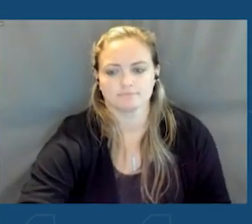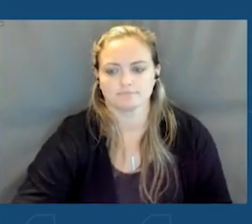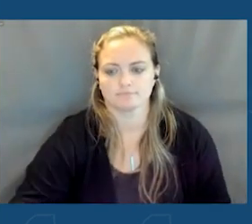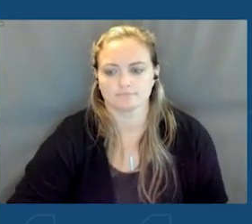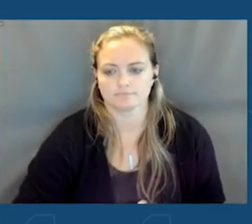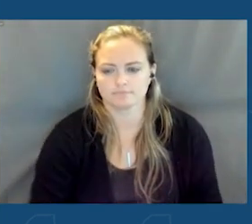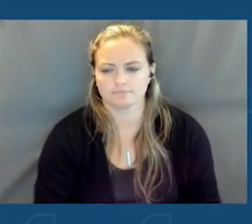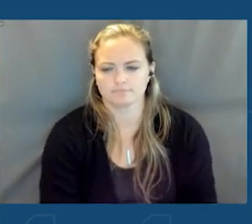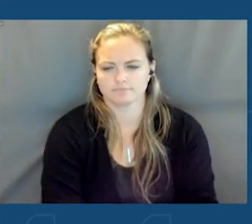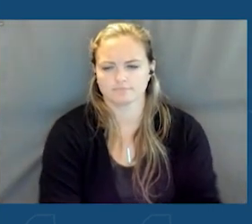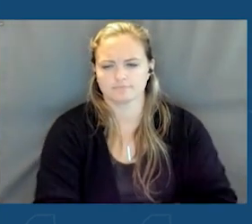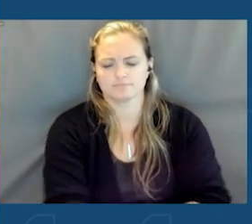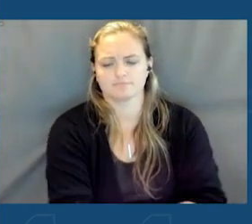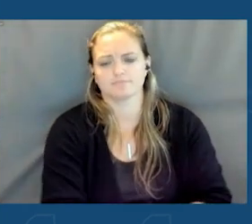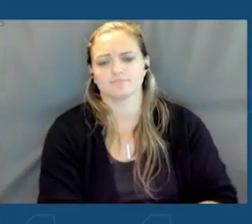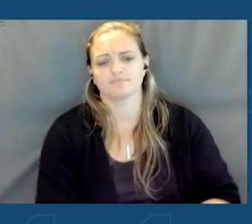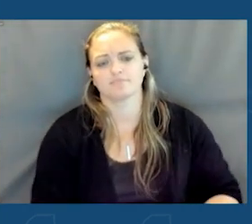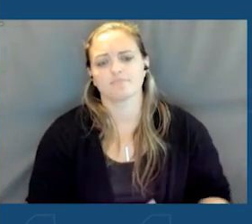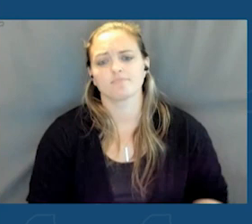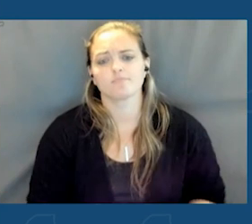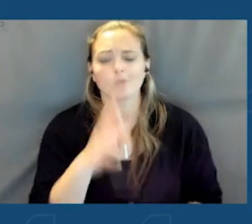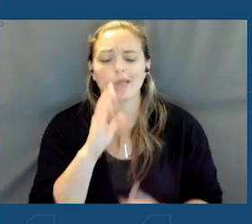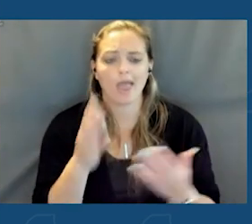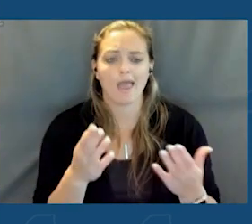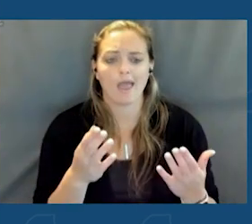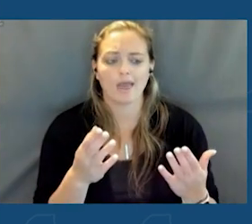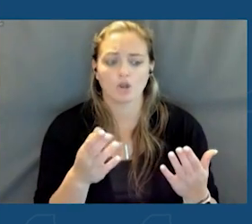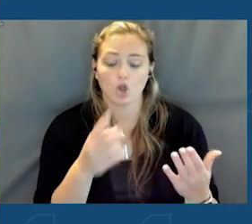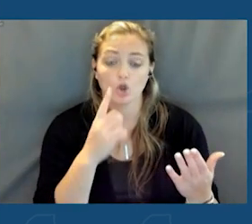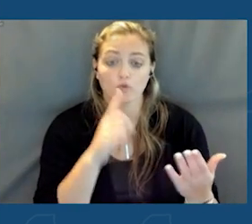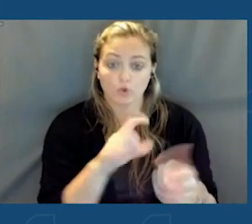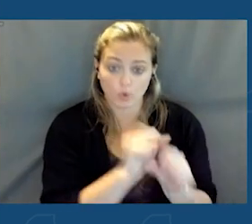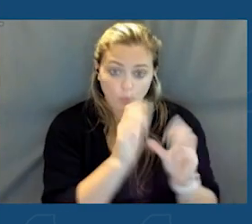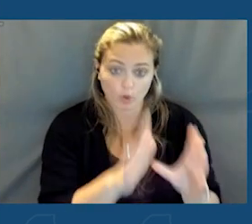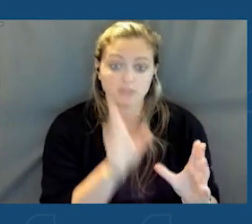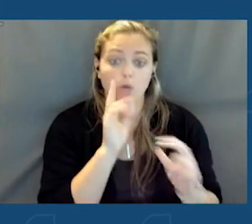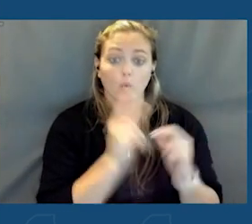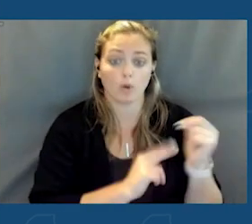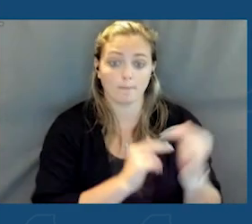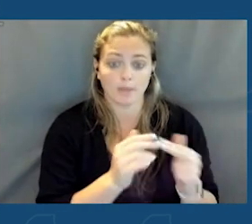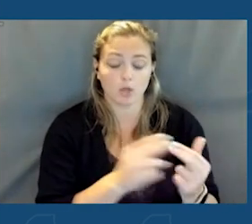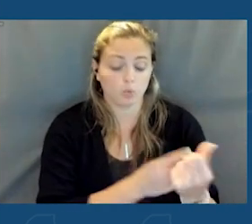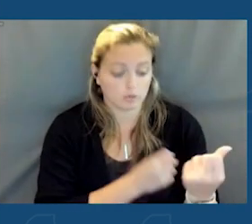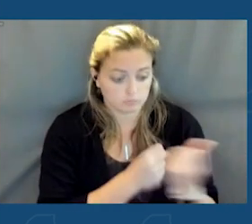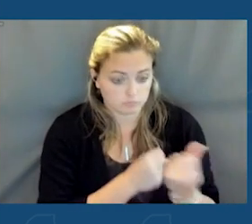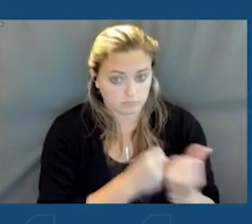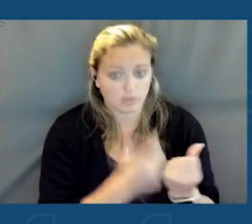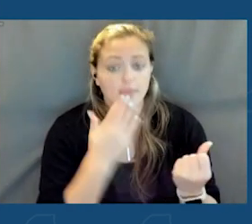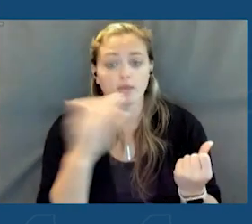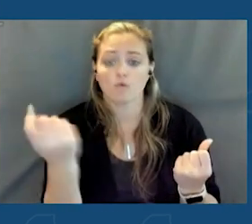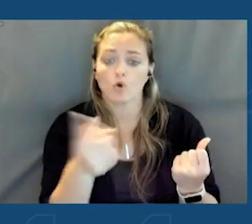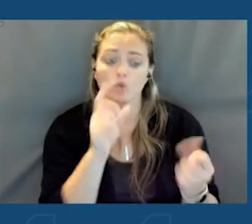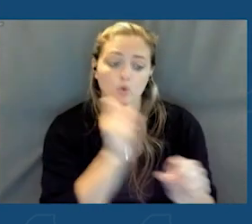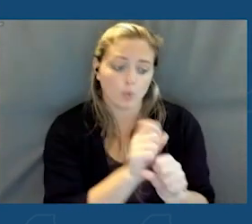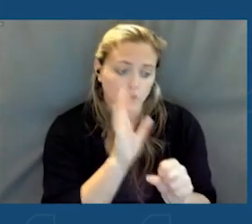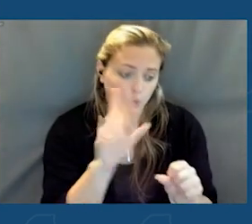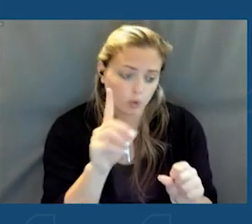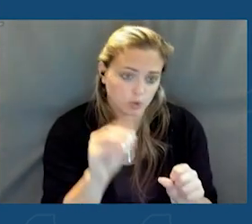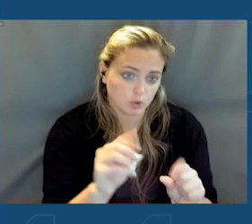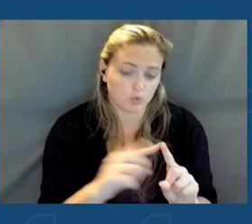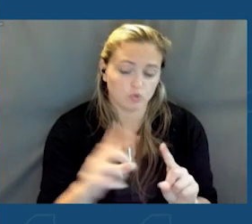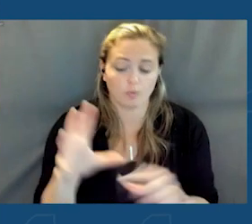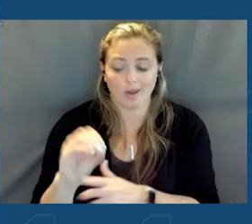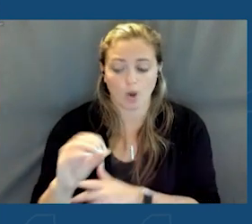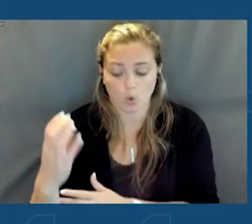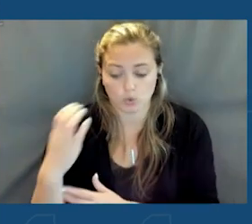In closing, to the workers who will build this terminal, we stand with you and thank you for all that you will do. To my co-chair, once again,